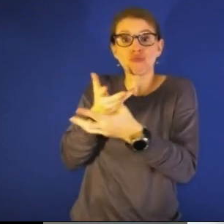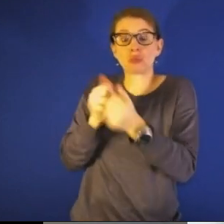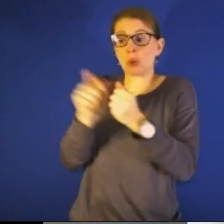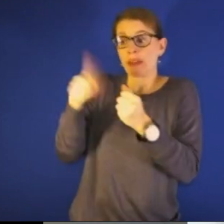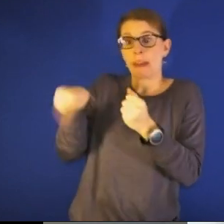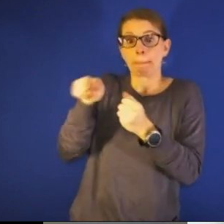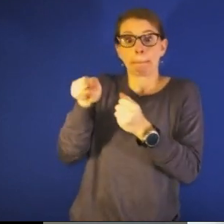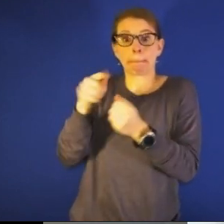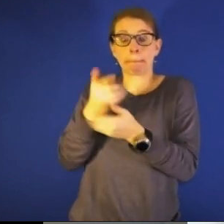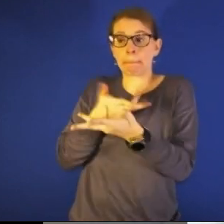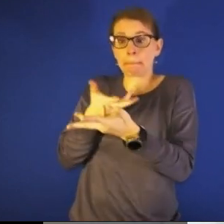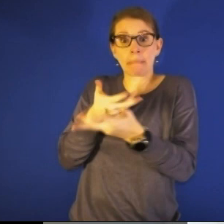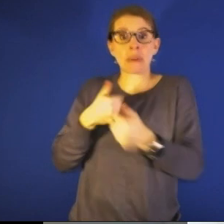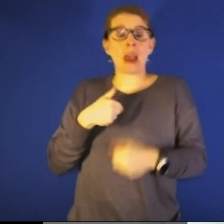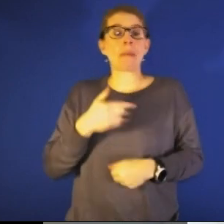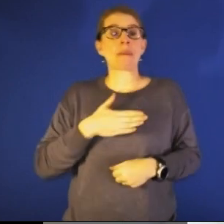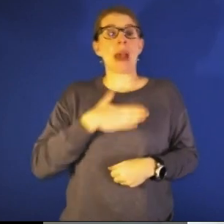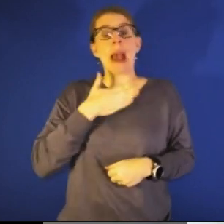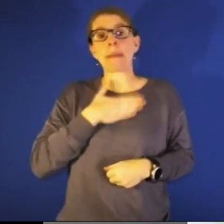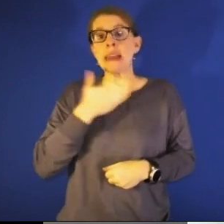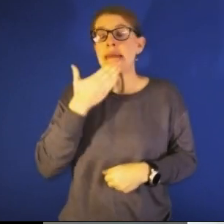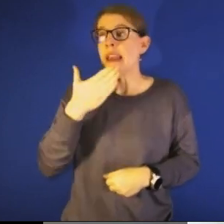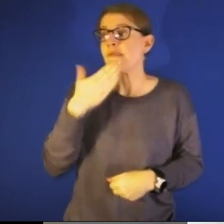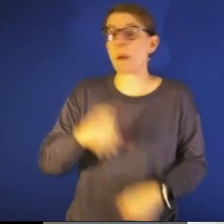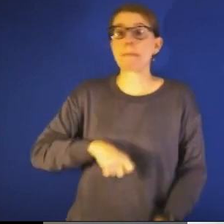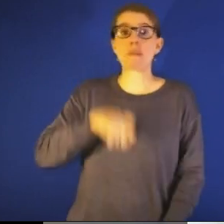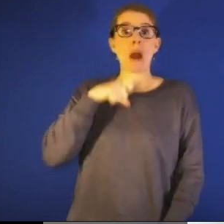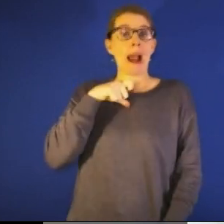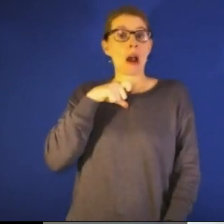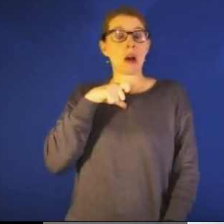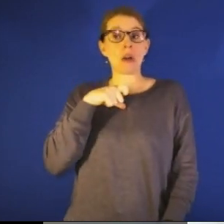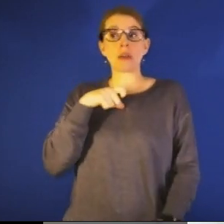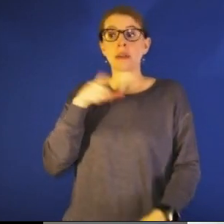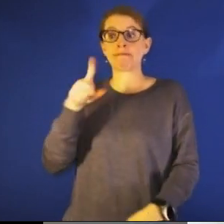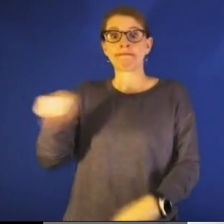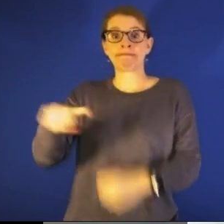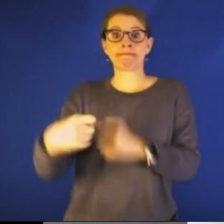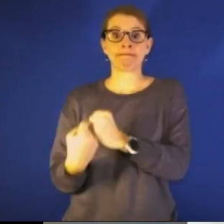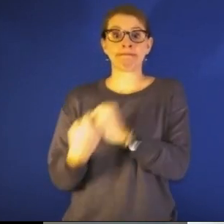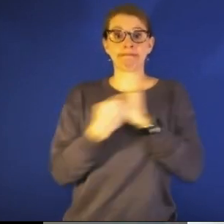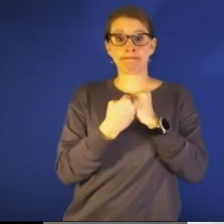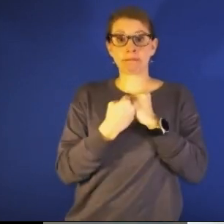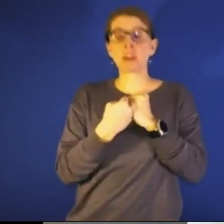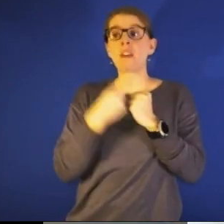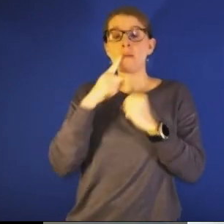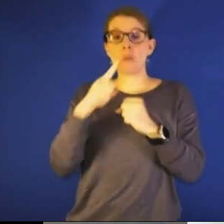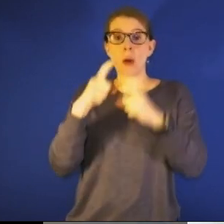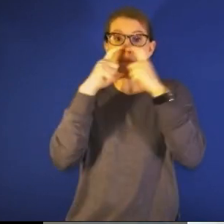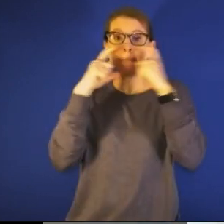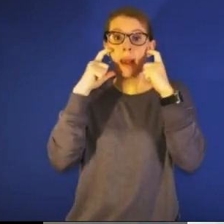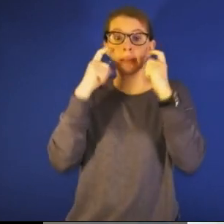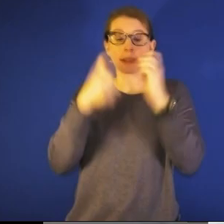and I'm happy, thankful, proud to have their support in a mask mandate in Douglas County.